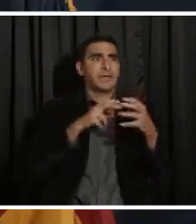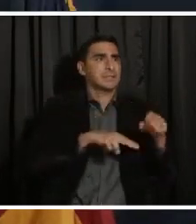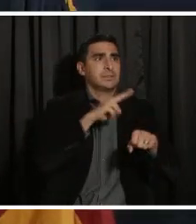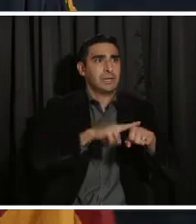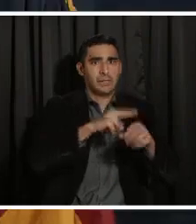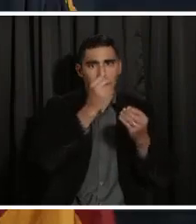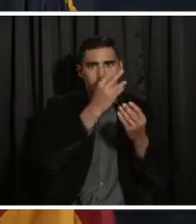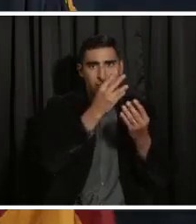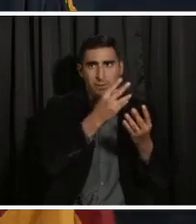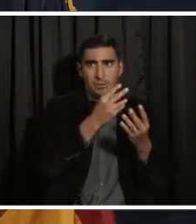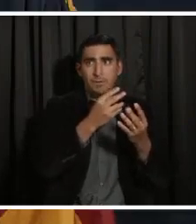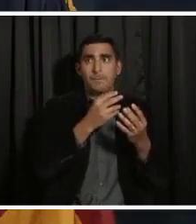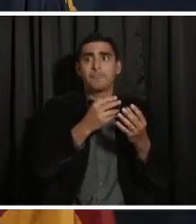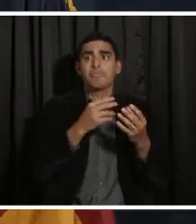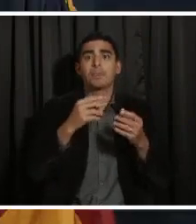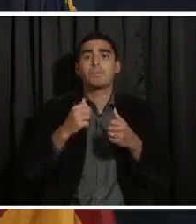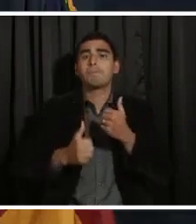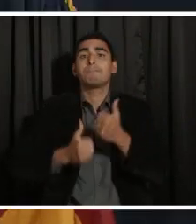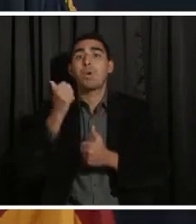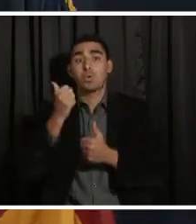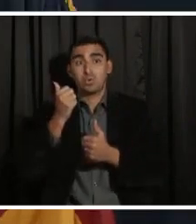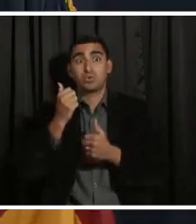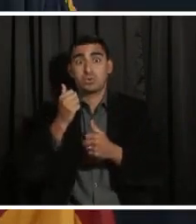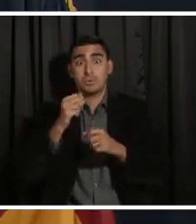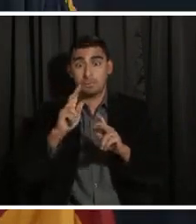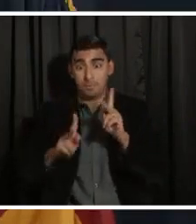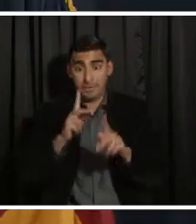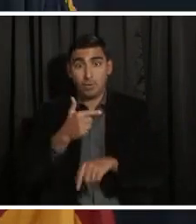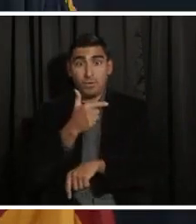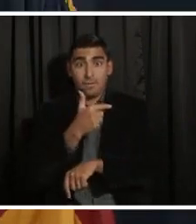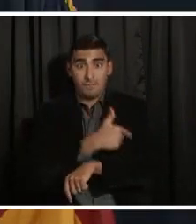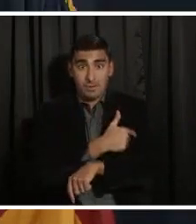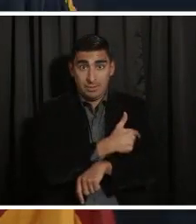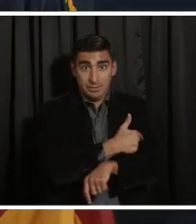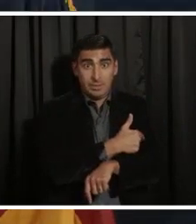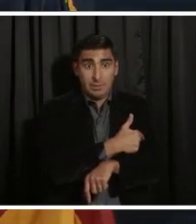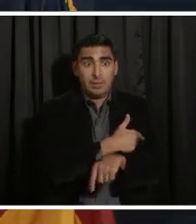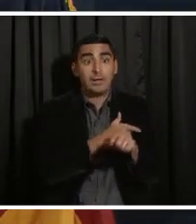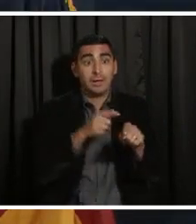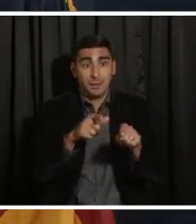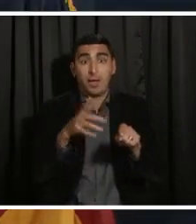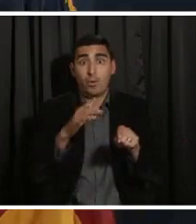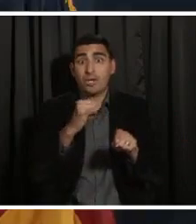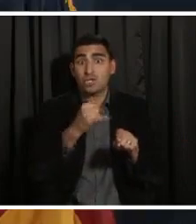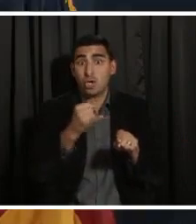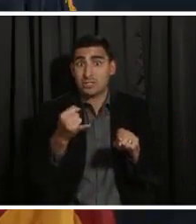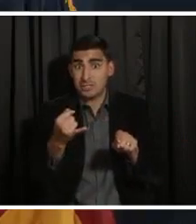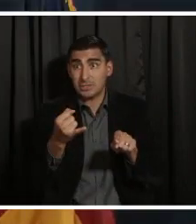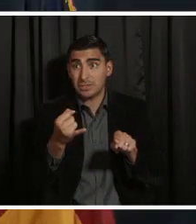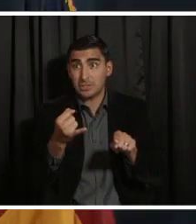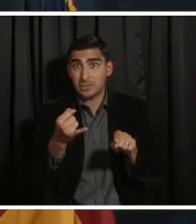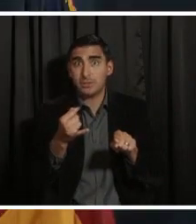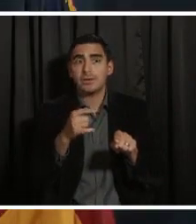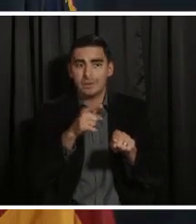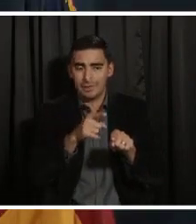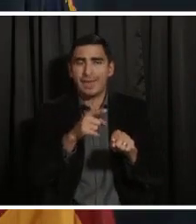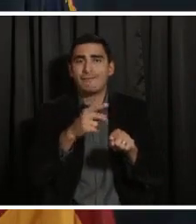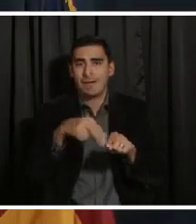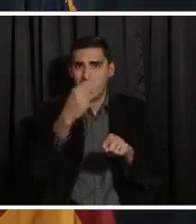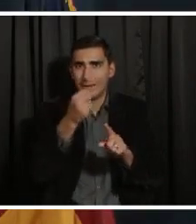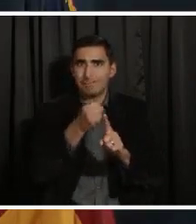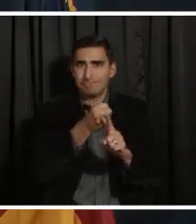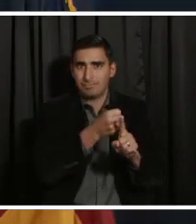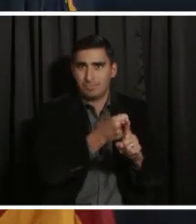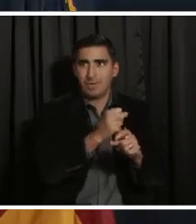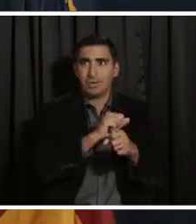vaccine breakthrough cases is occurring among individuals that have received the Johnson & Johnson vaccine. That is not surprising to us. We knew coming out of the gate that